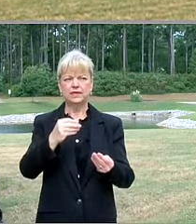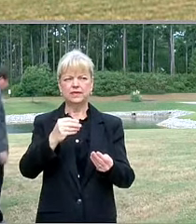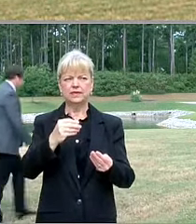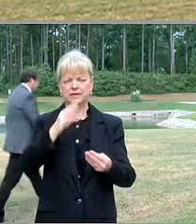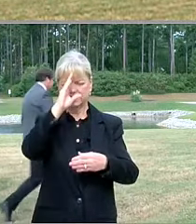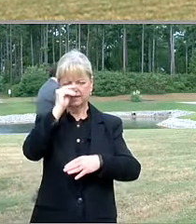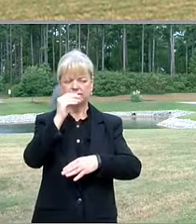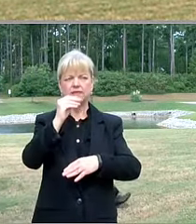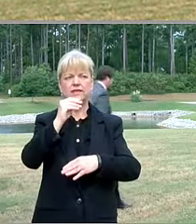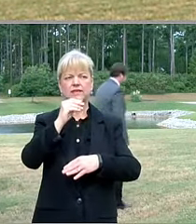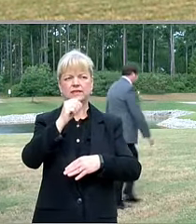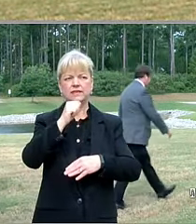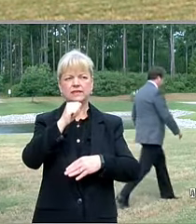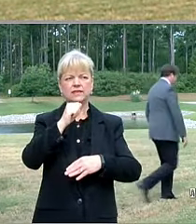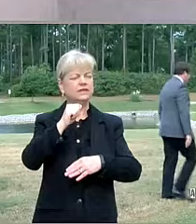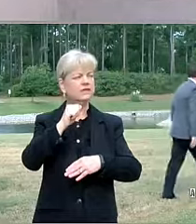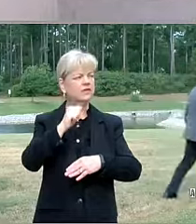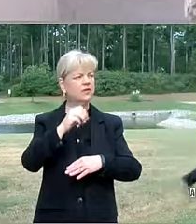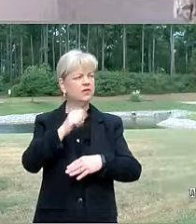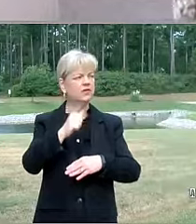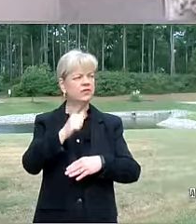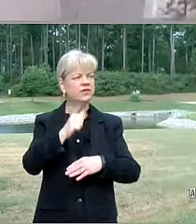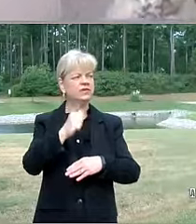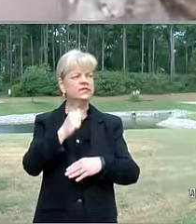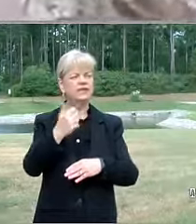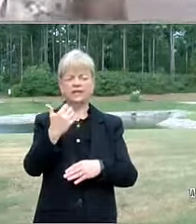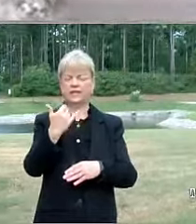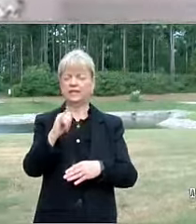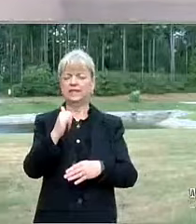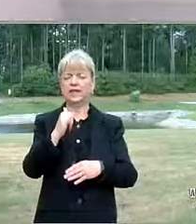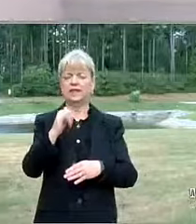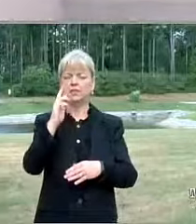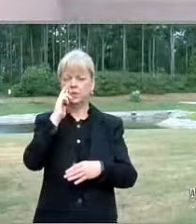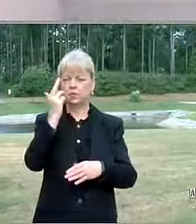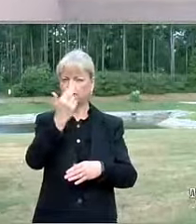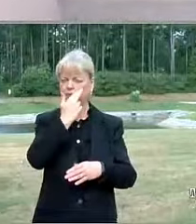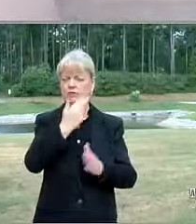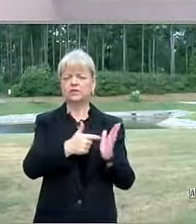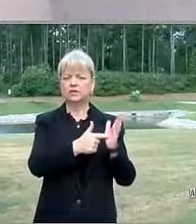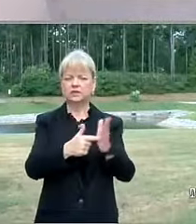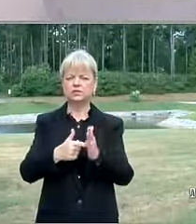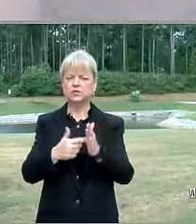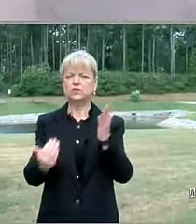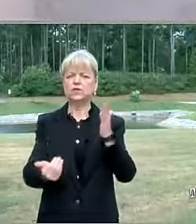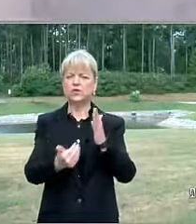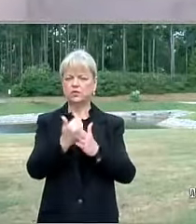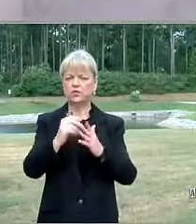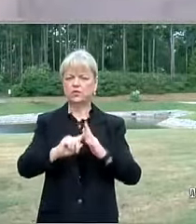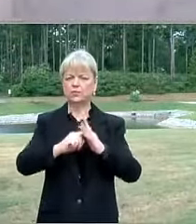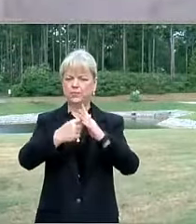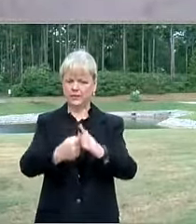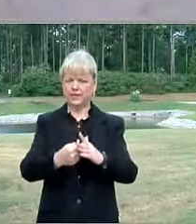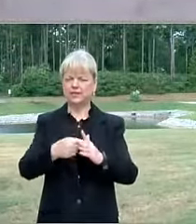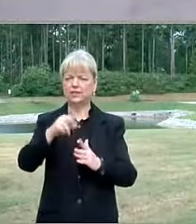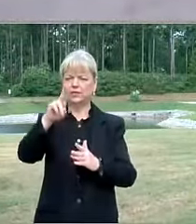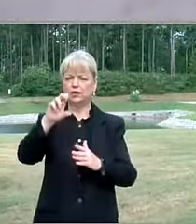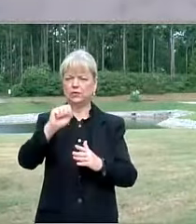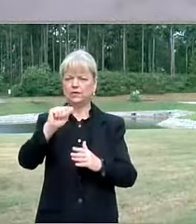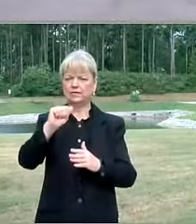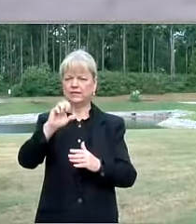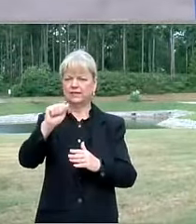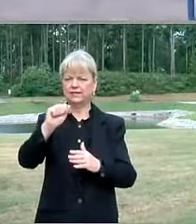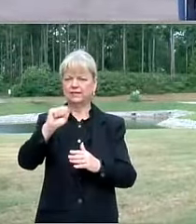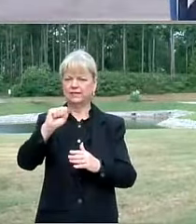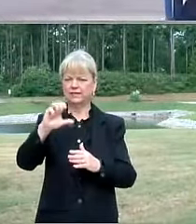with a bouquet of yellow rosebuds. These rosebuds symbolize a new beginning at USASAC. In time, the rosebuds will